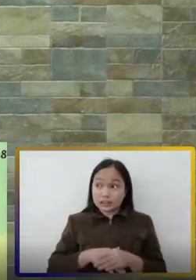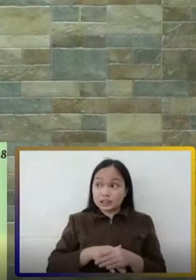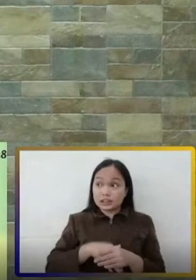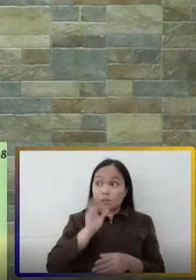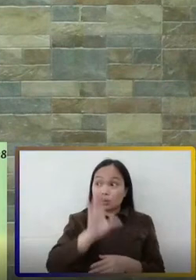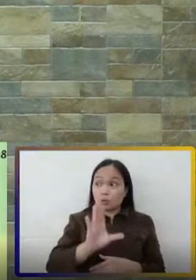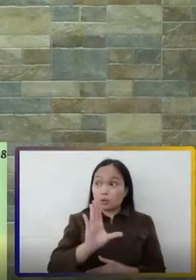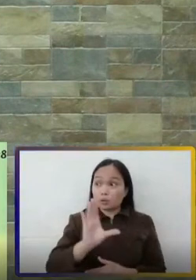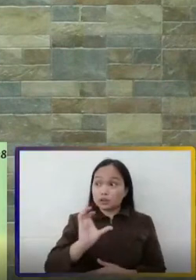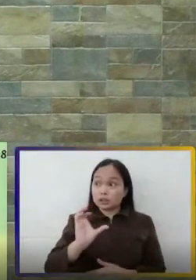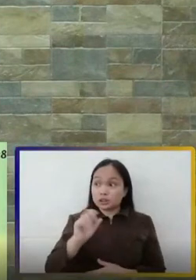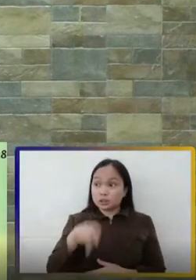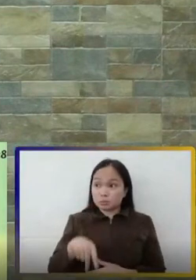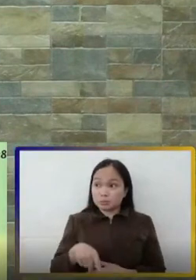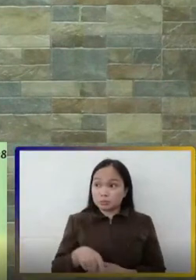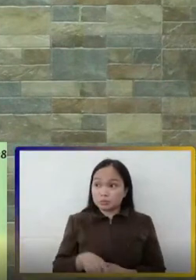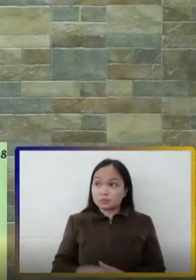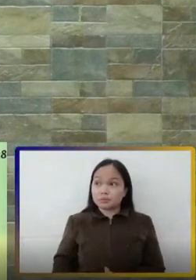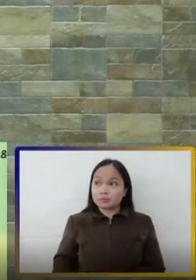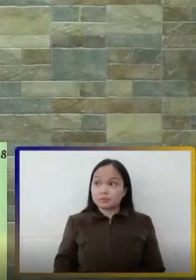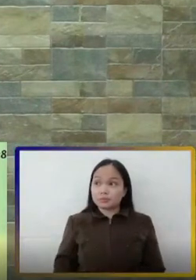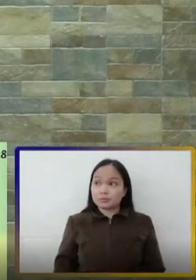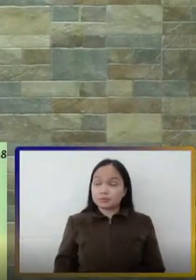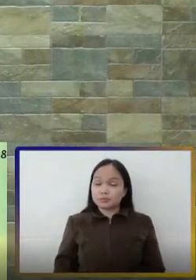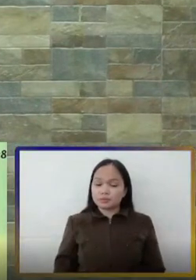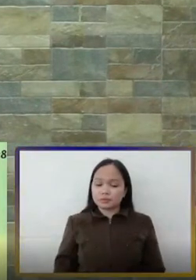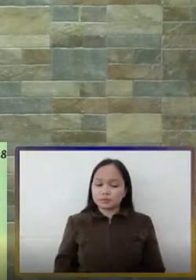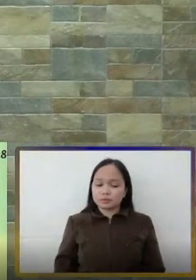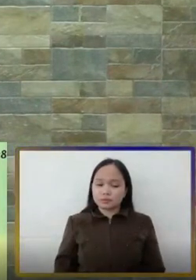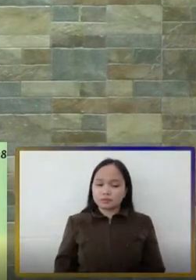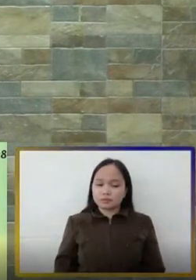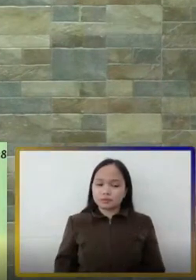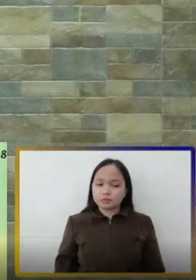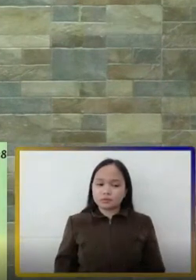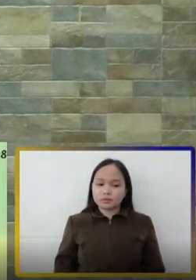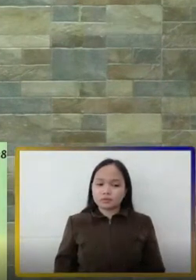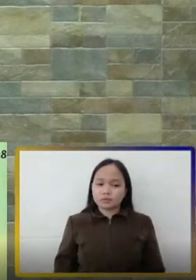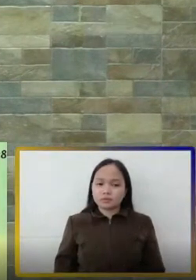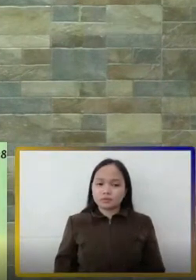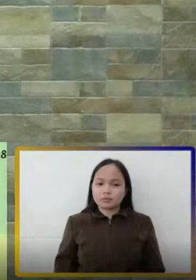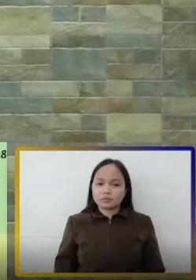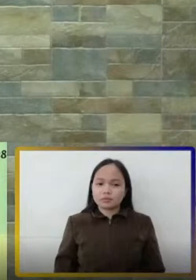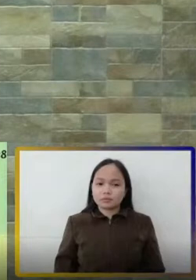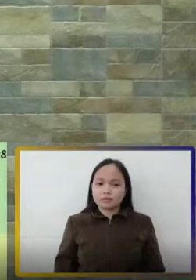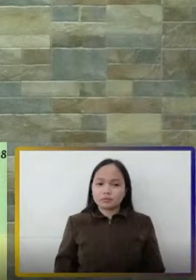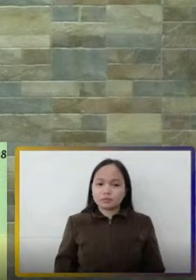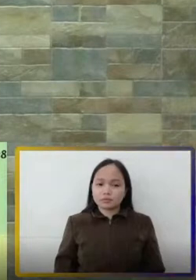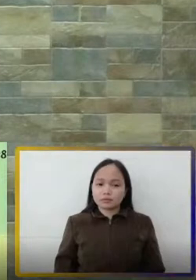of the world